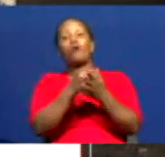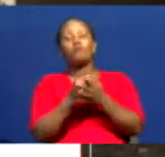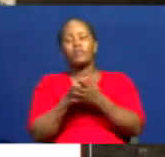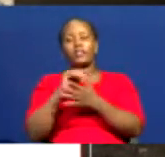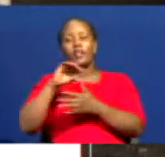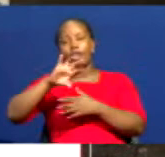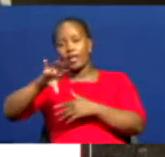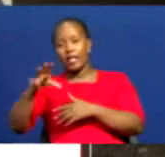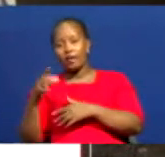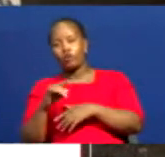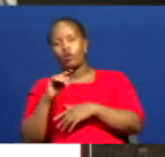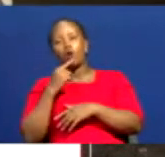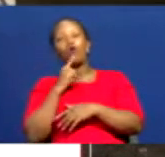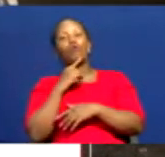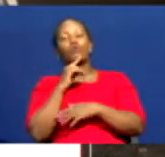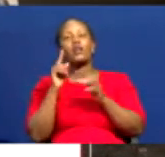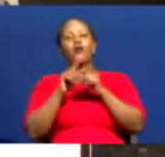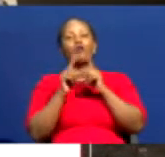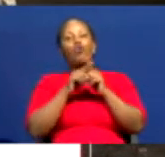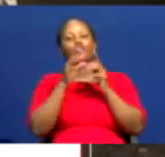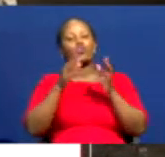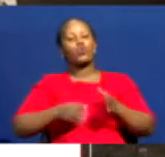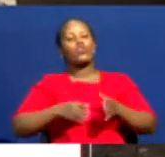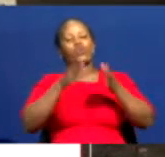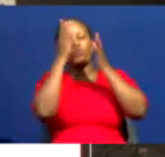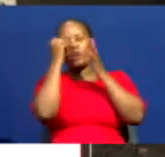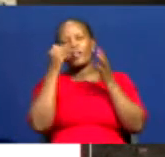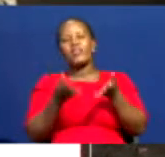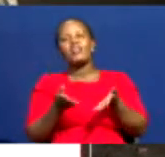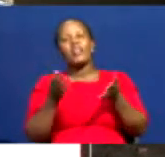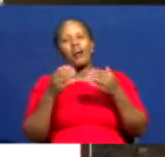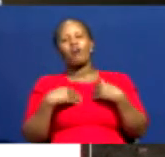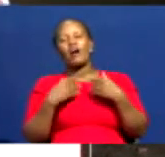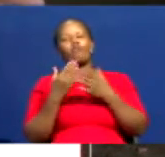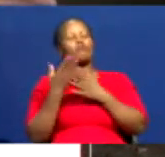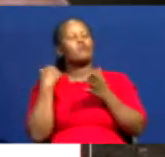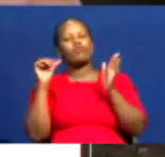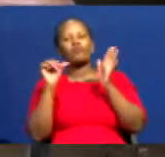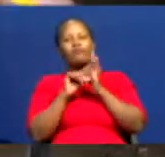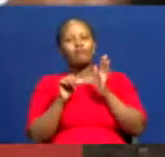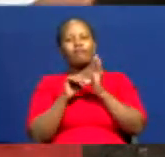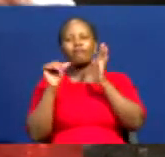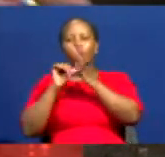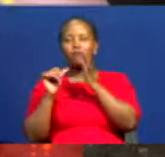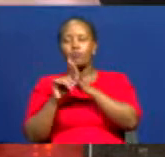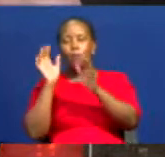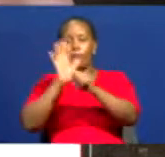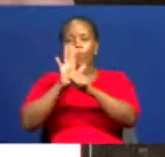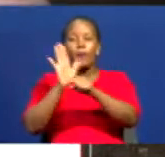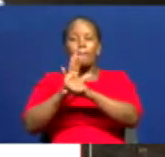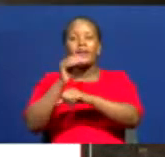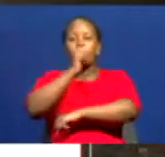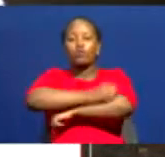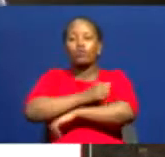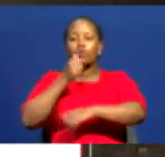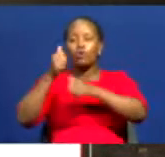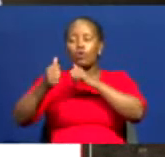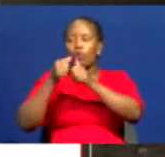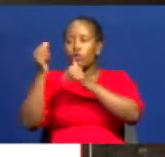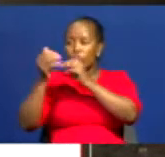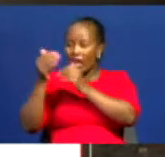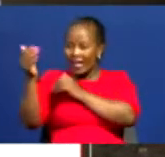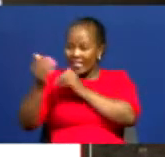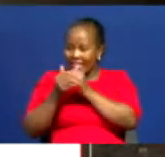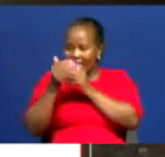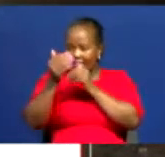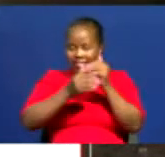county and even the road, because the road has totally become insecure. Most of the schools living even near